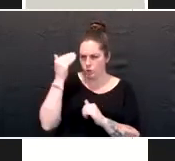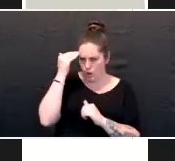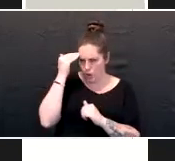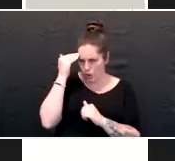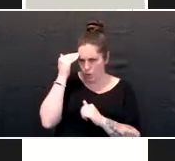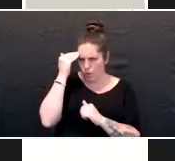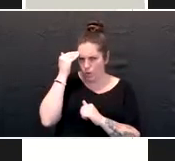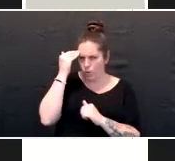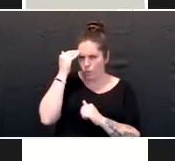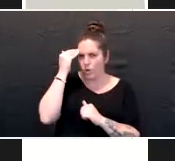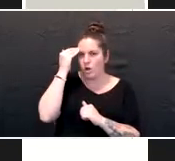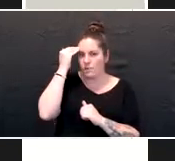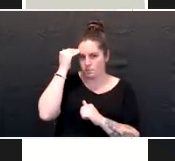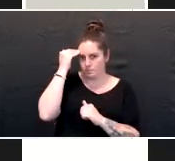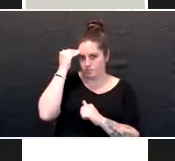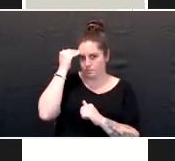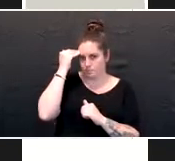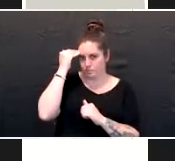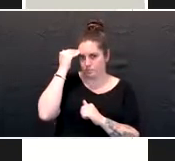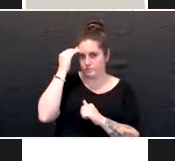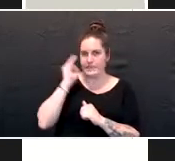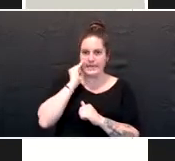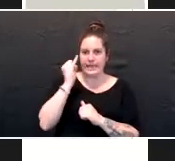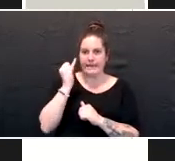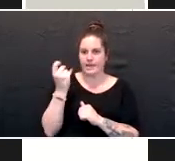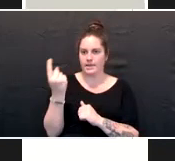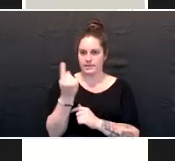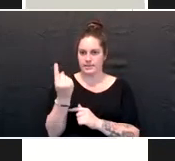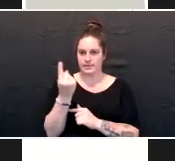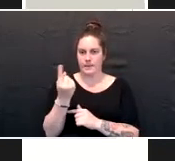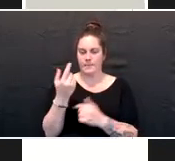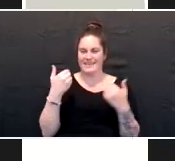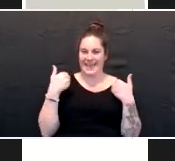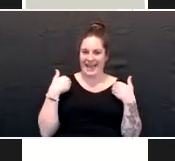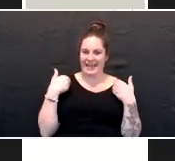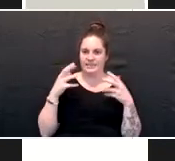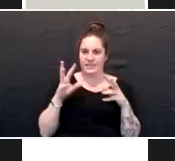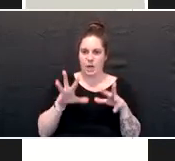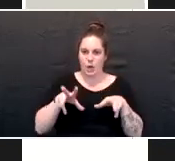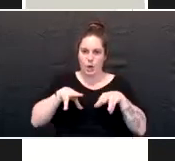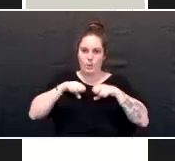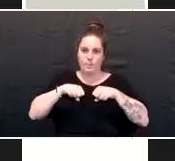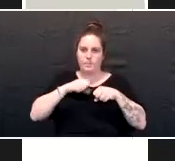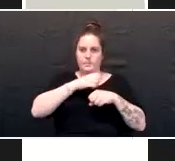that an object has absorbed energy